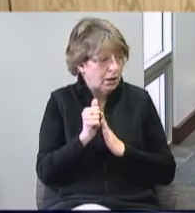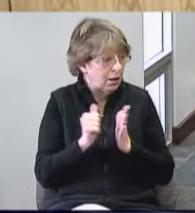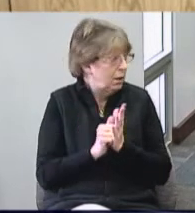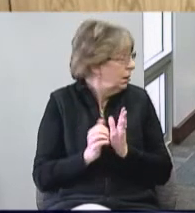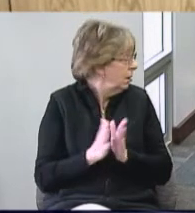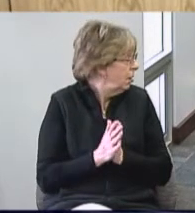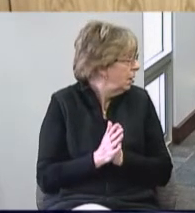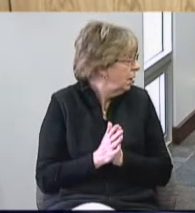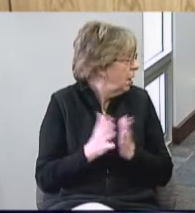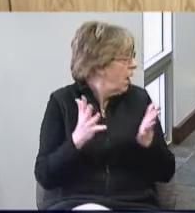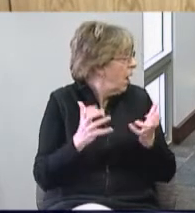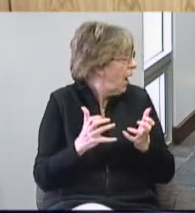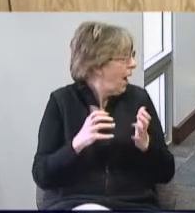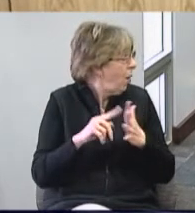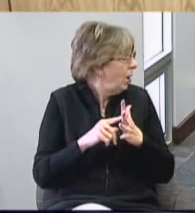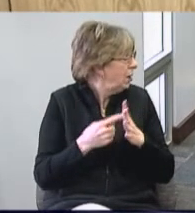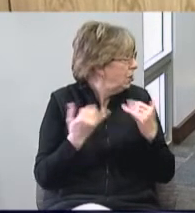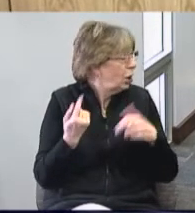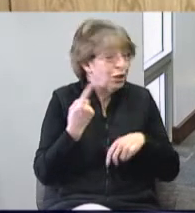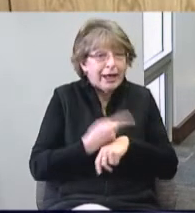could.